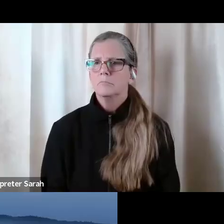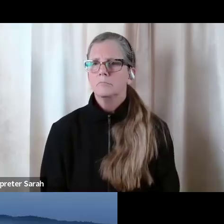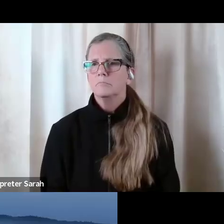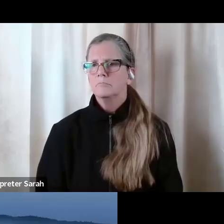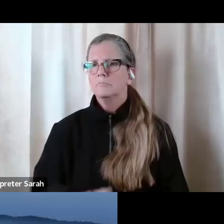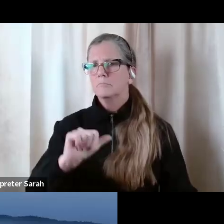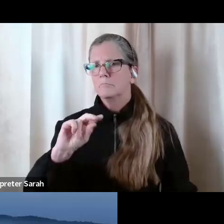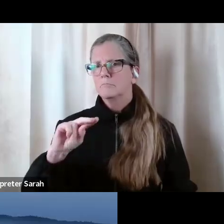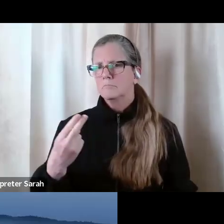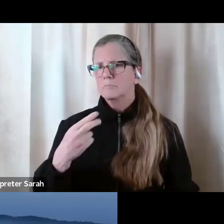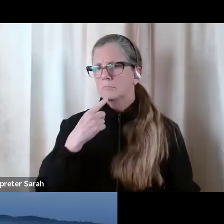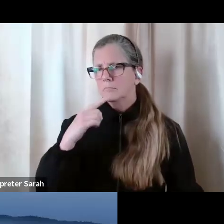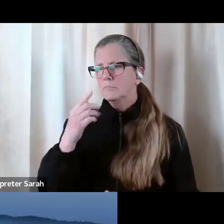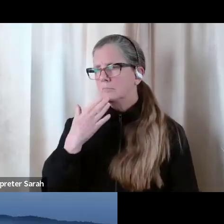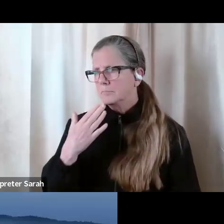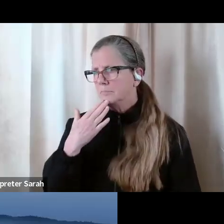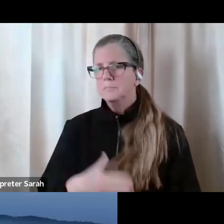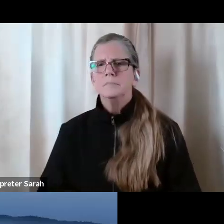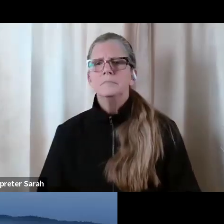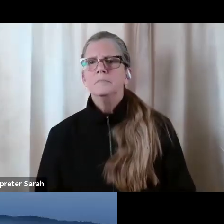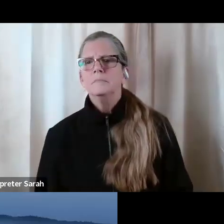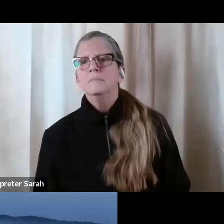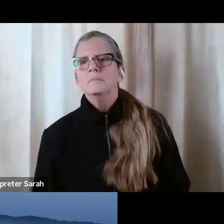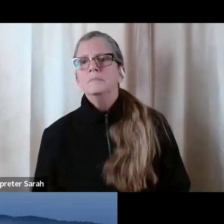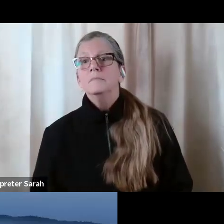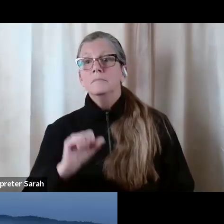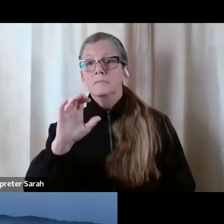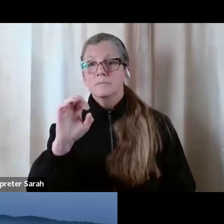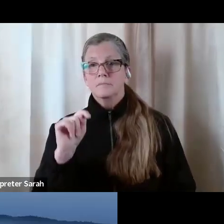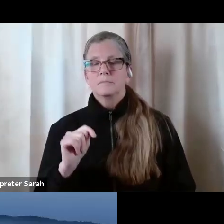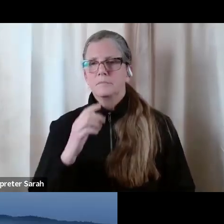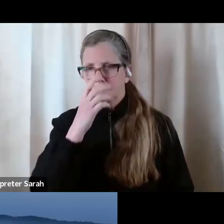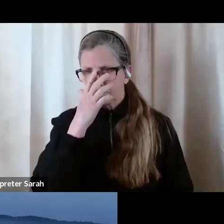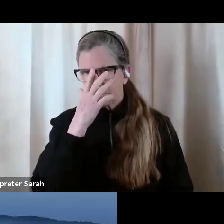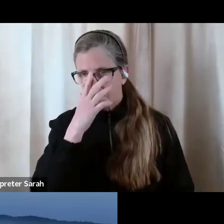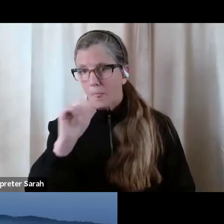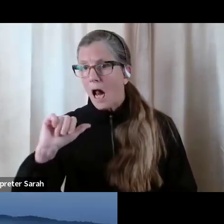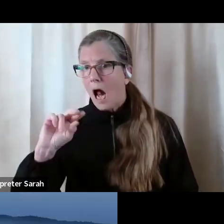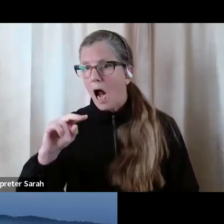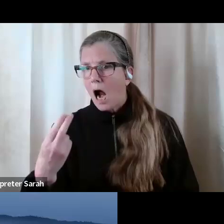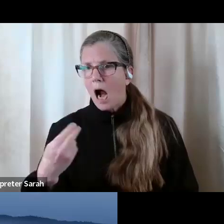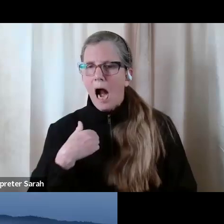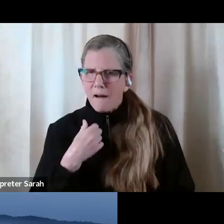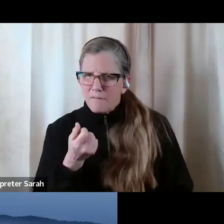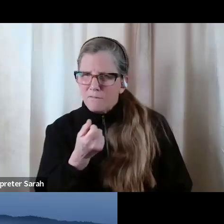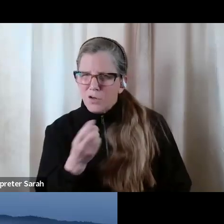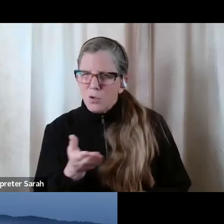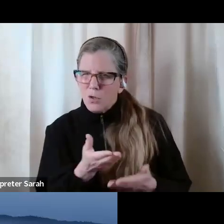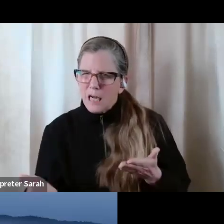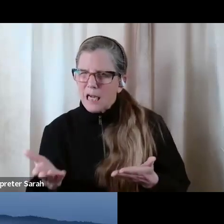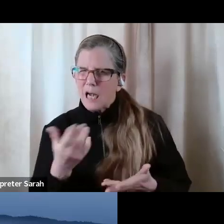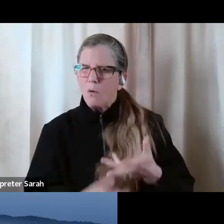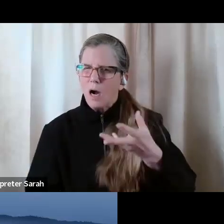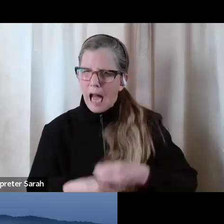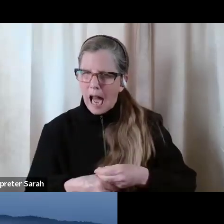Thank you. Right. Well, with that. And I actually have there's a couple things that I wanted to